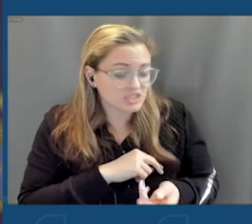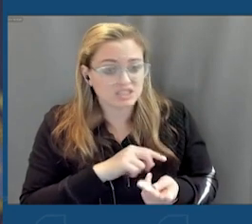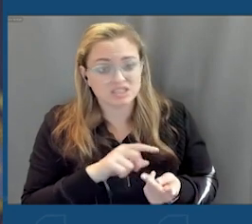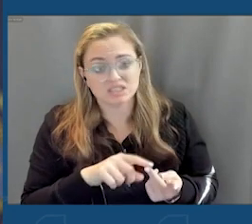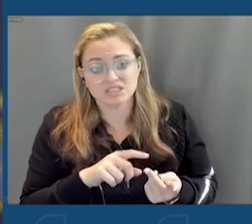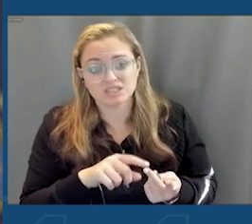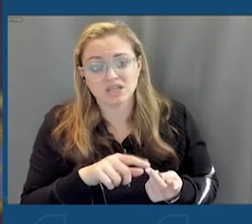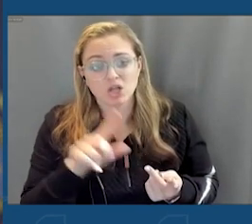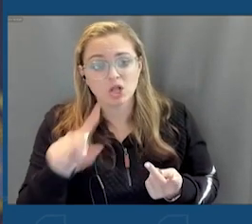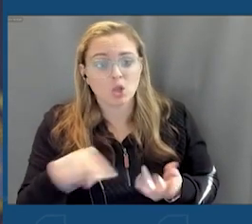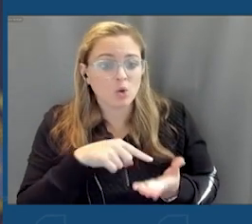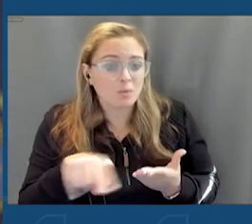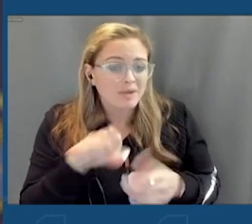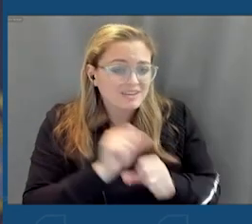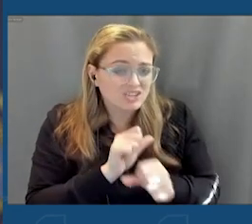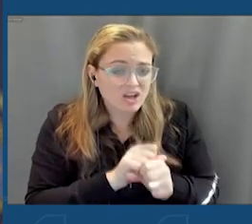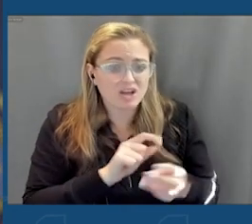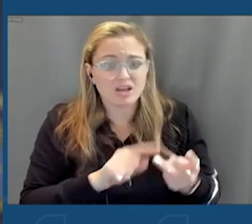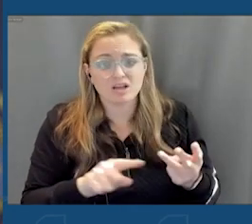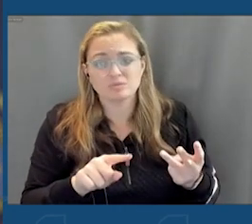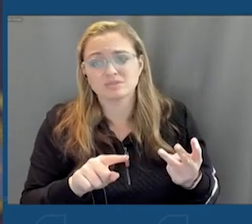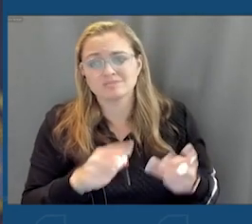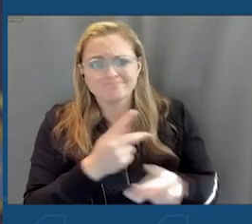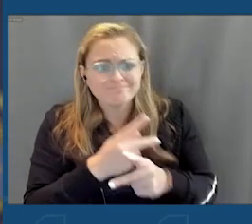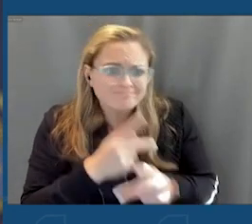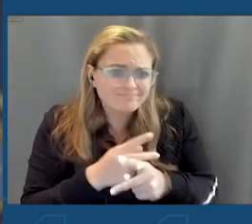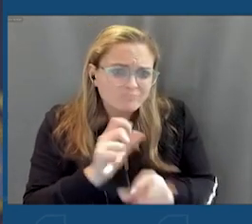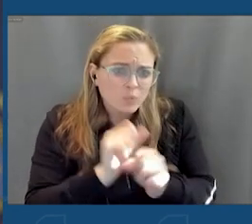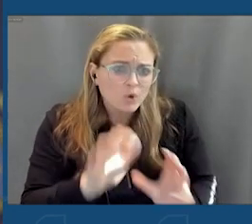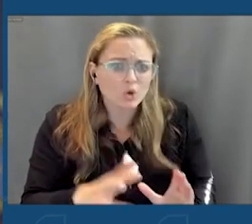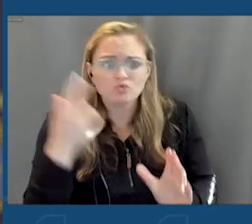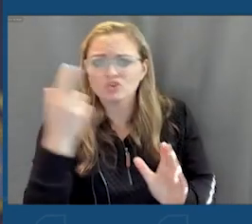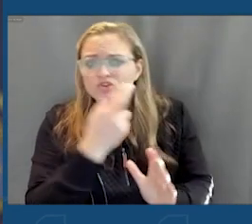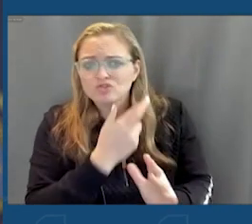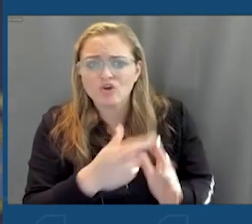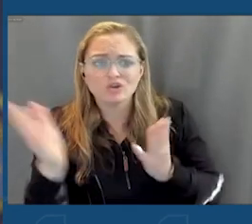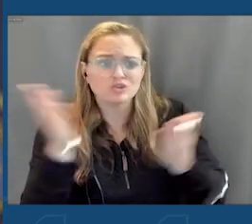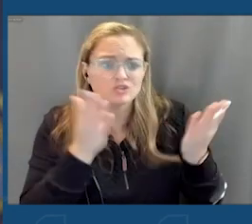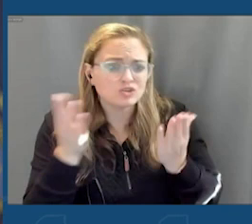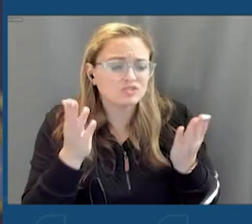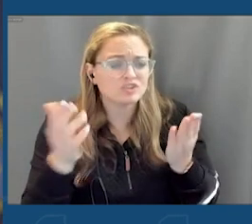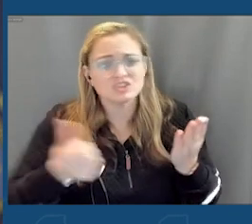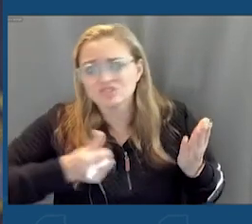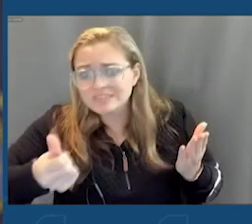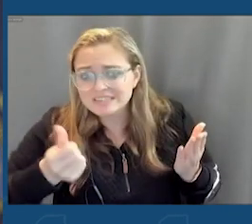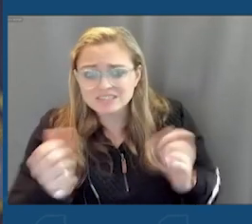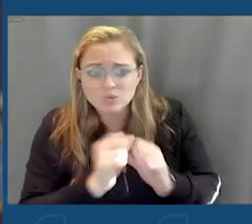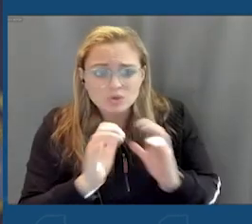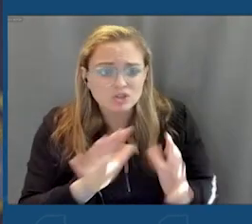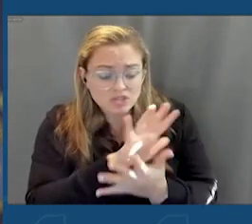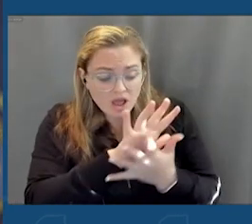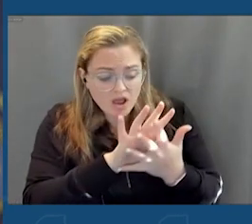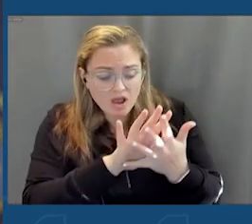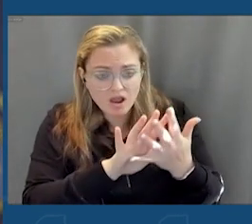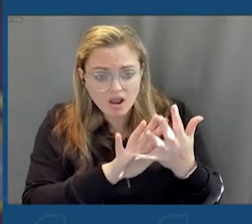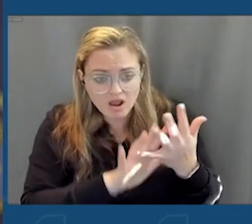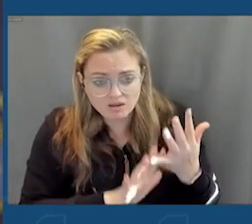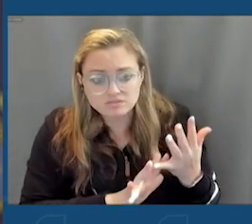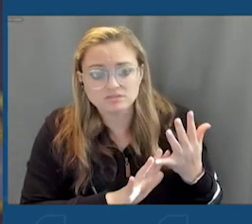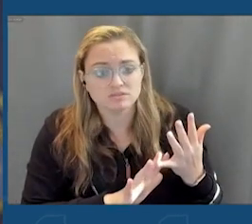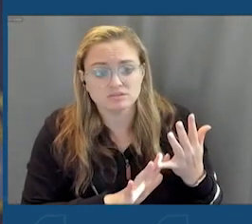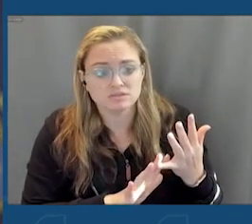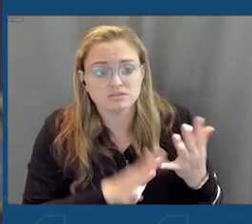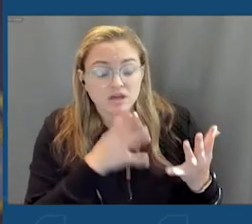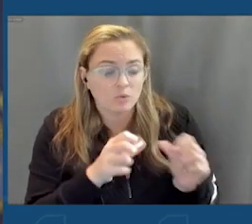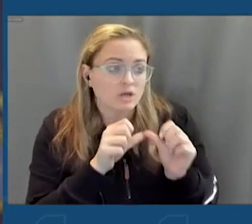our hospitality workers, our hotel workers, our restaurant workers, our service workers, our transit workers. I don't want to